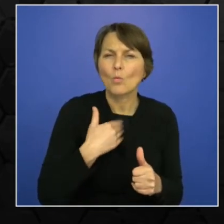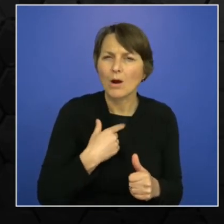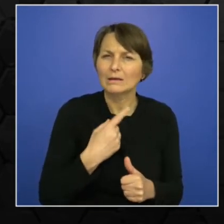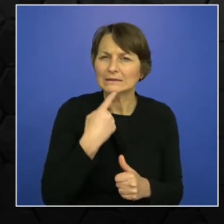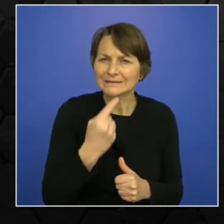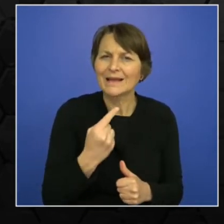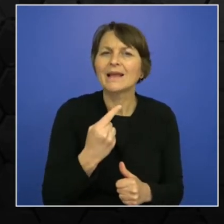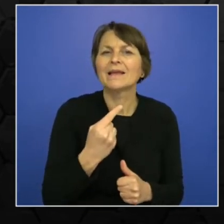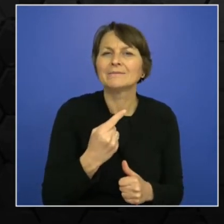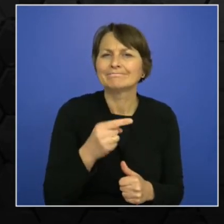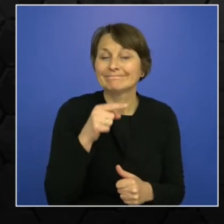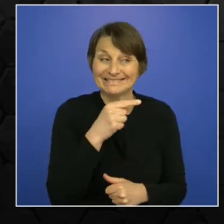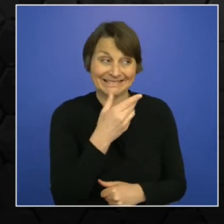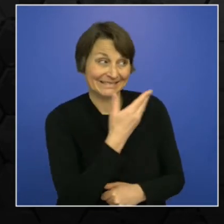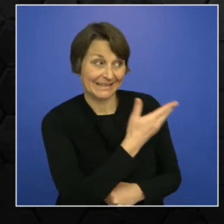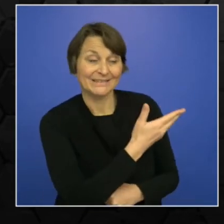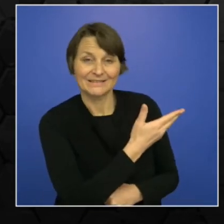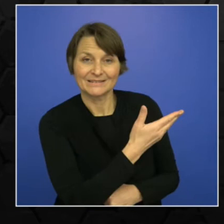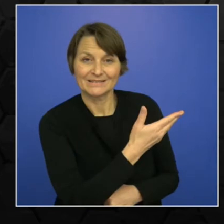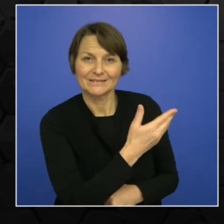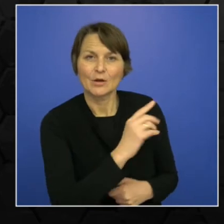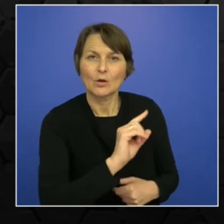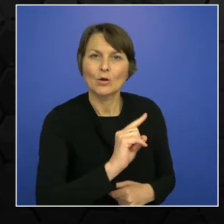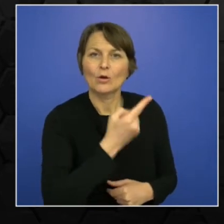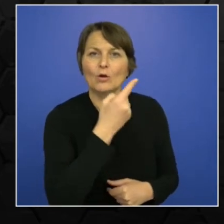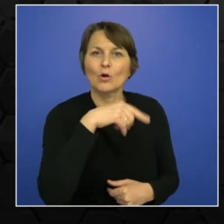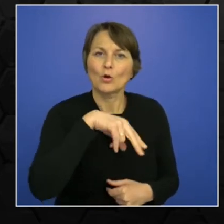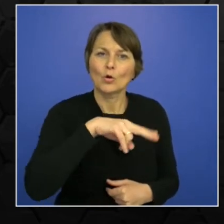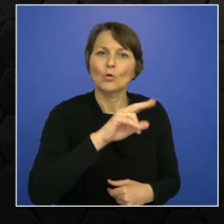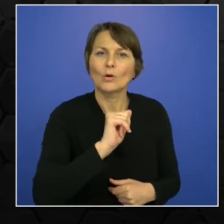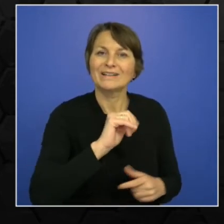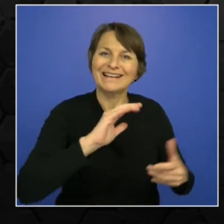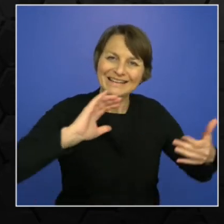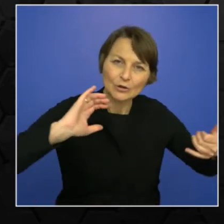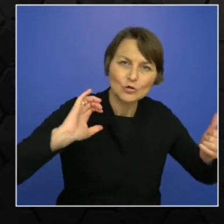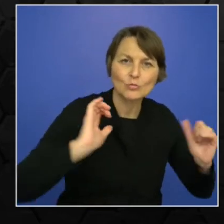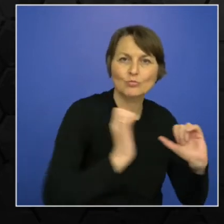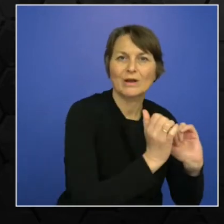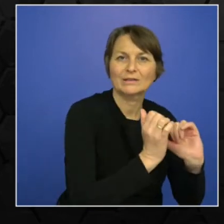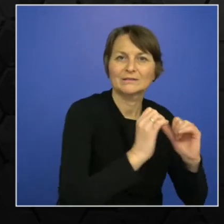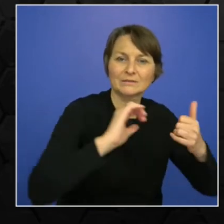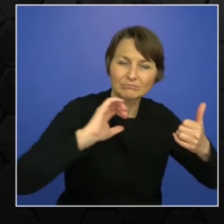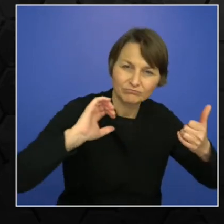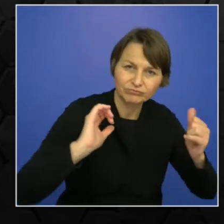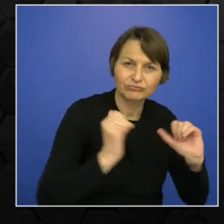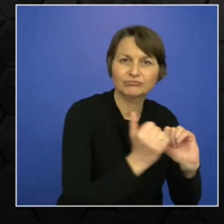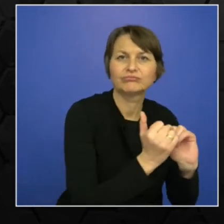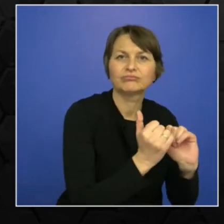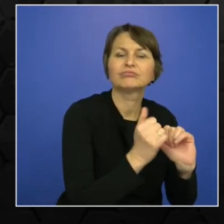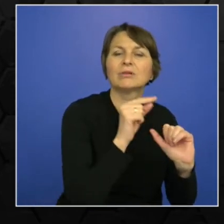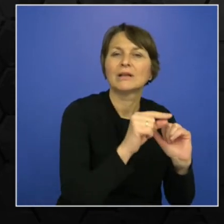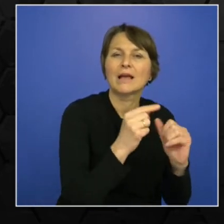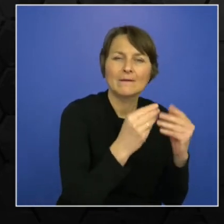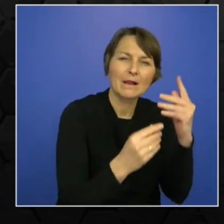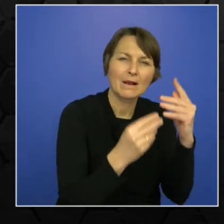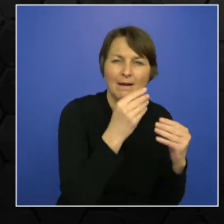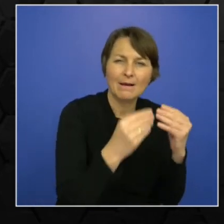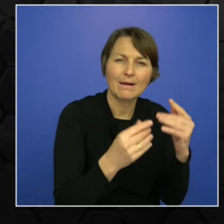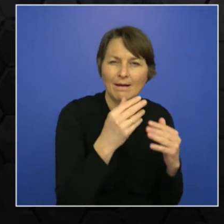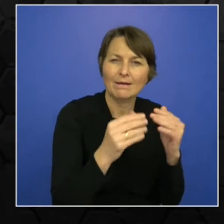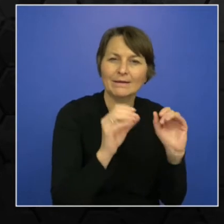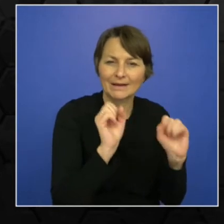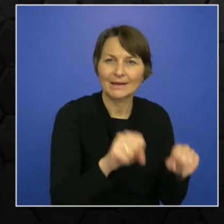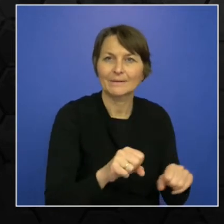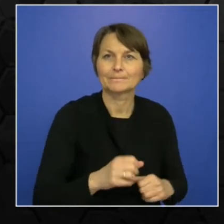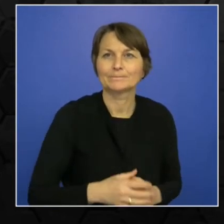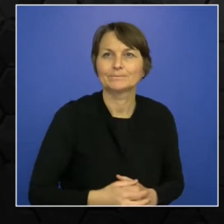concept when we have to compress the model and the computation requirements. And I'll introduce